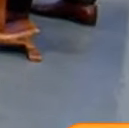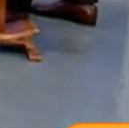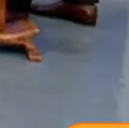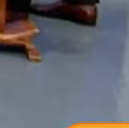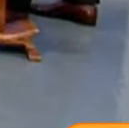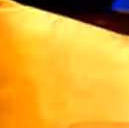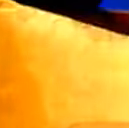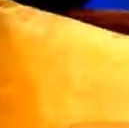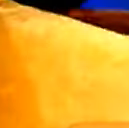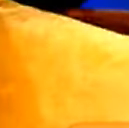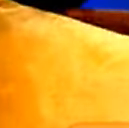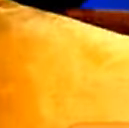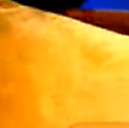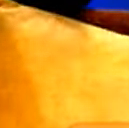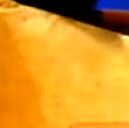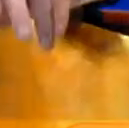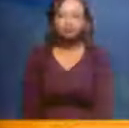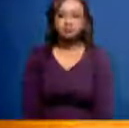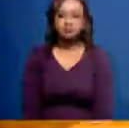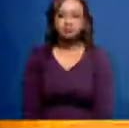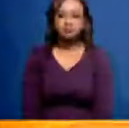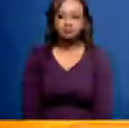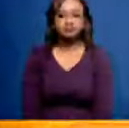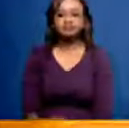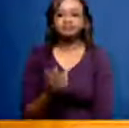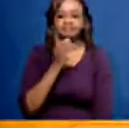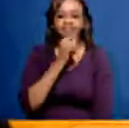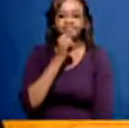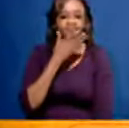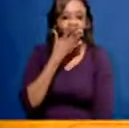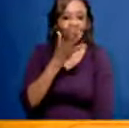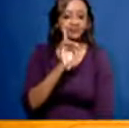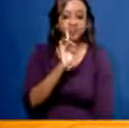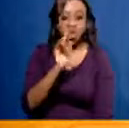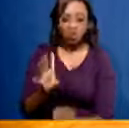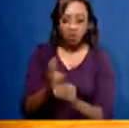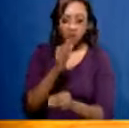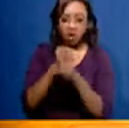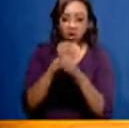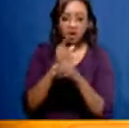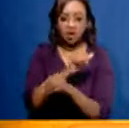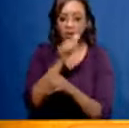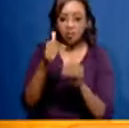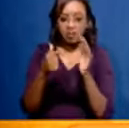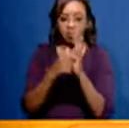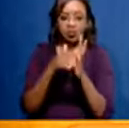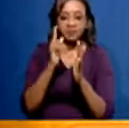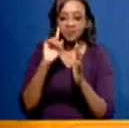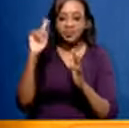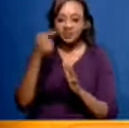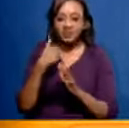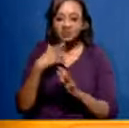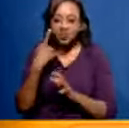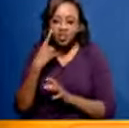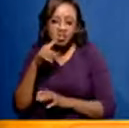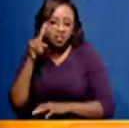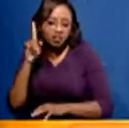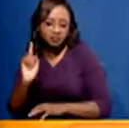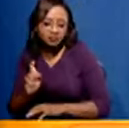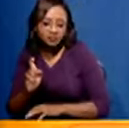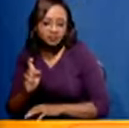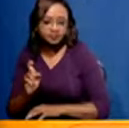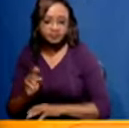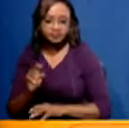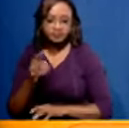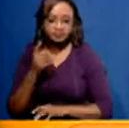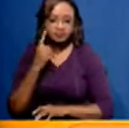my answer to this viewer is this. Let us first prototype the journey at the University